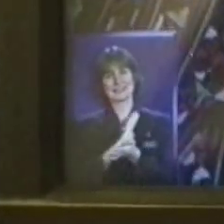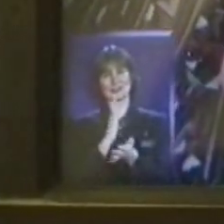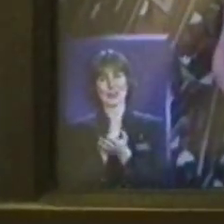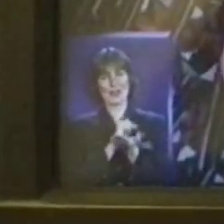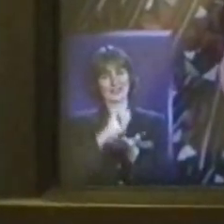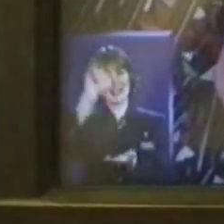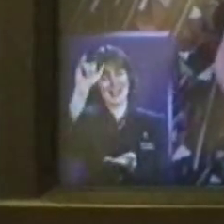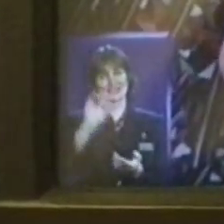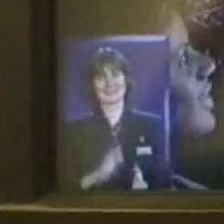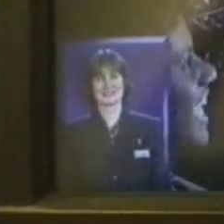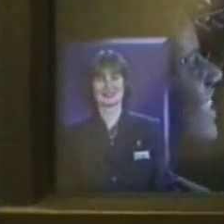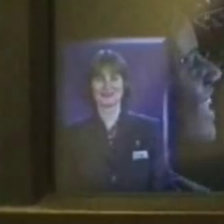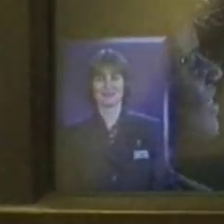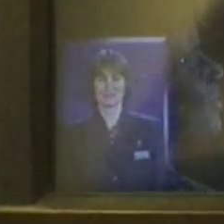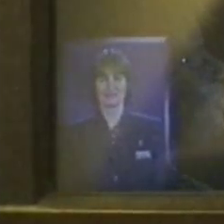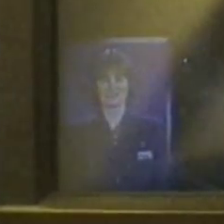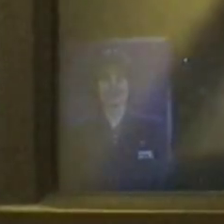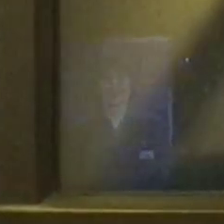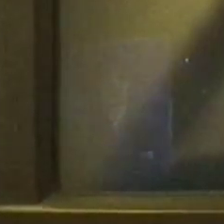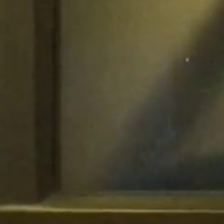We hope you have a relaxed and enjoyable flight.